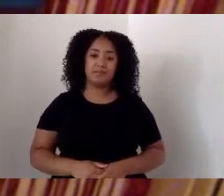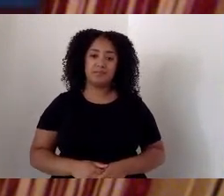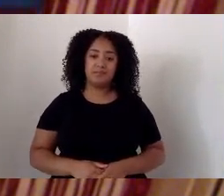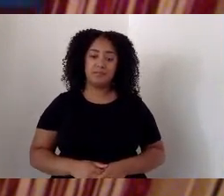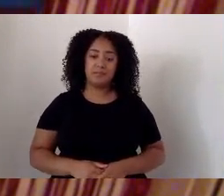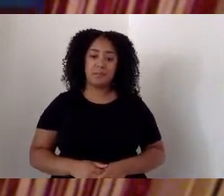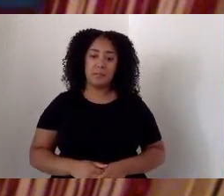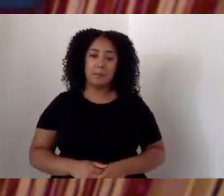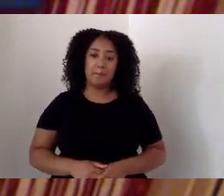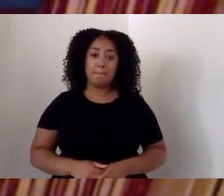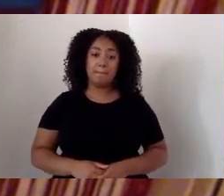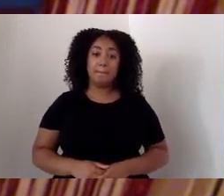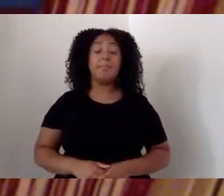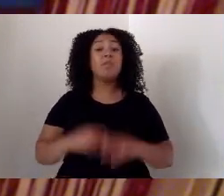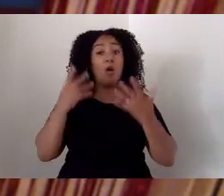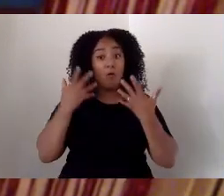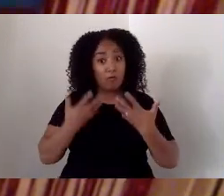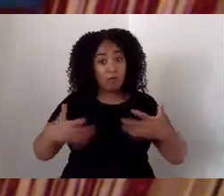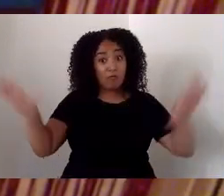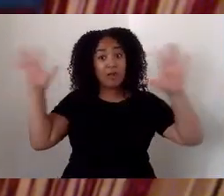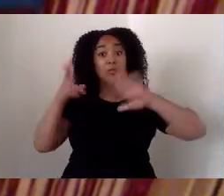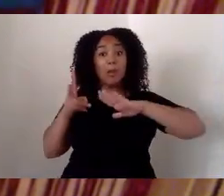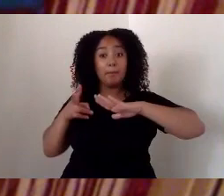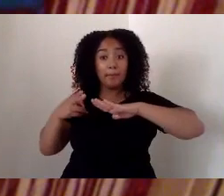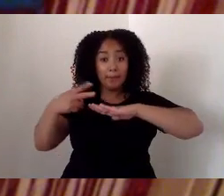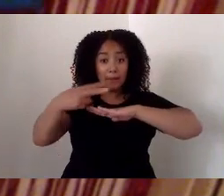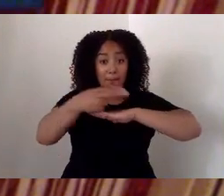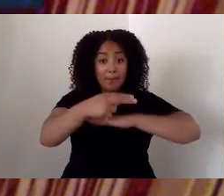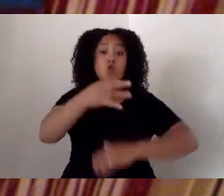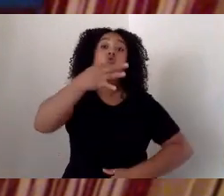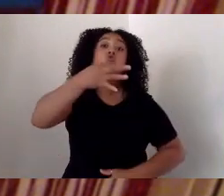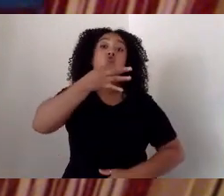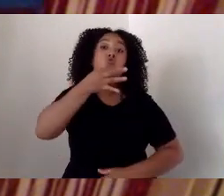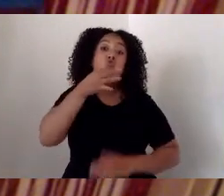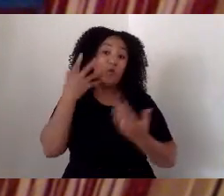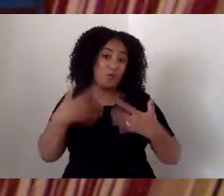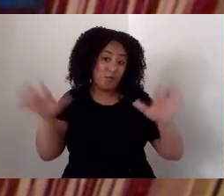Once you have your shape cut out, you're almost finished. I